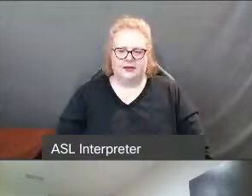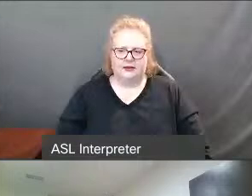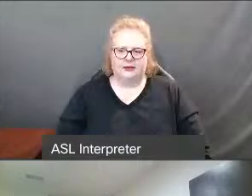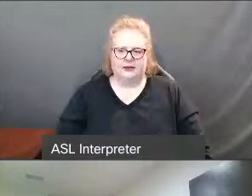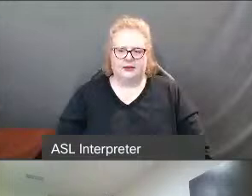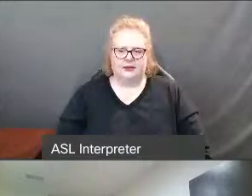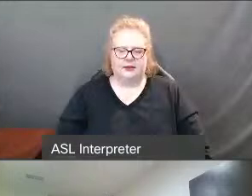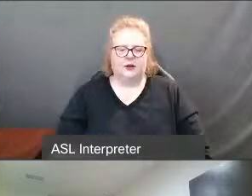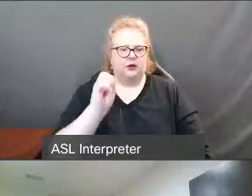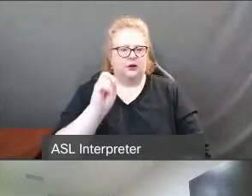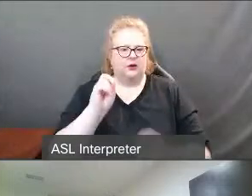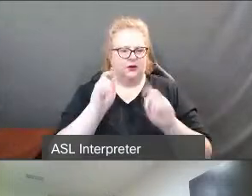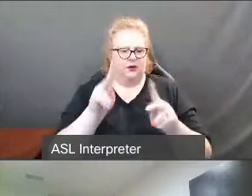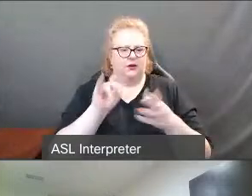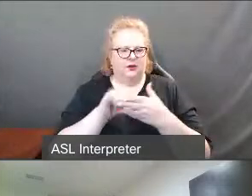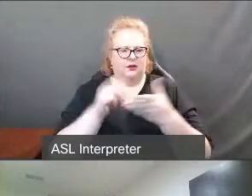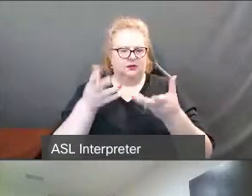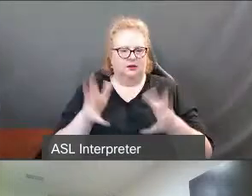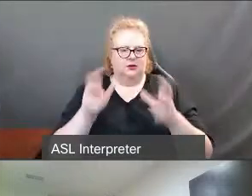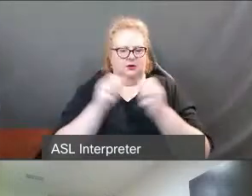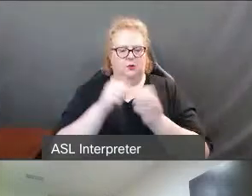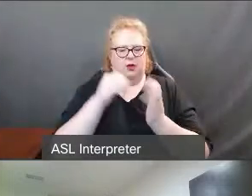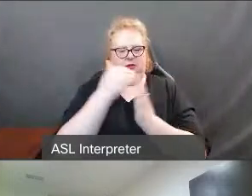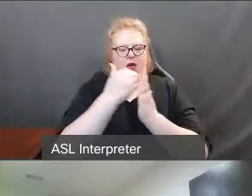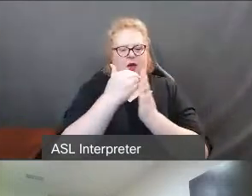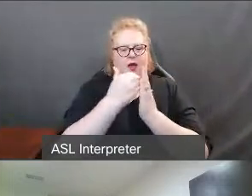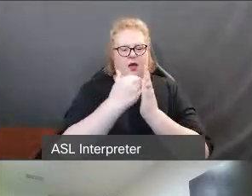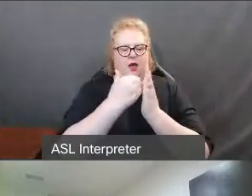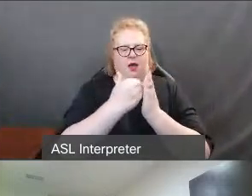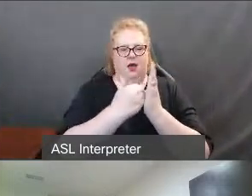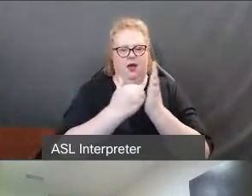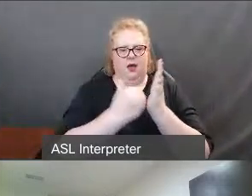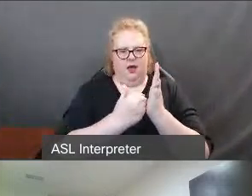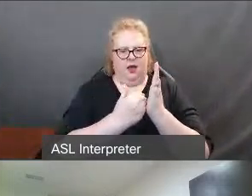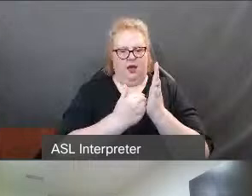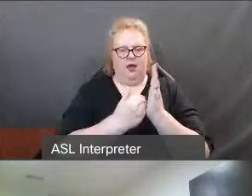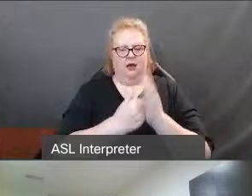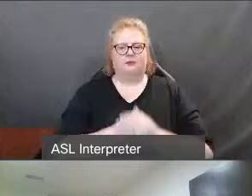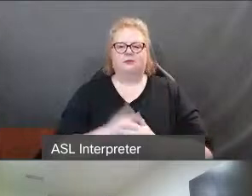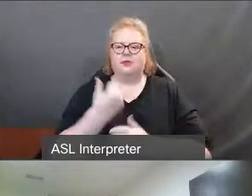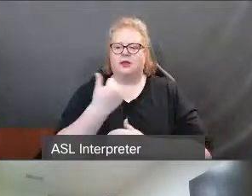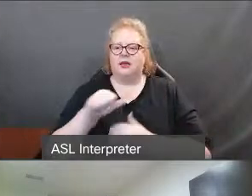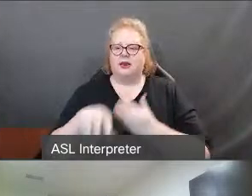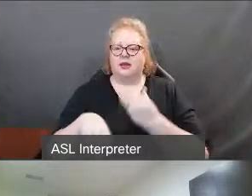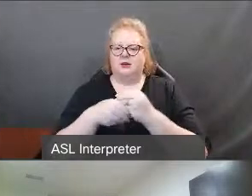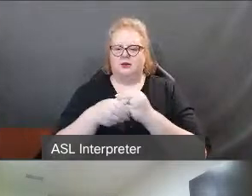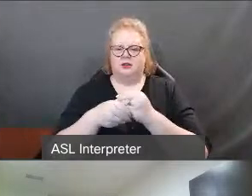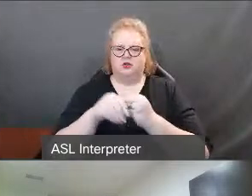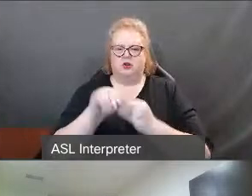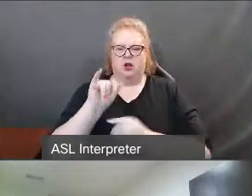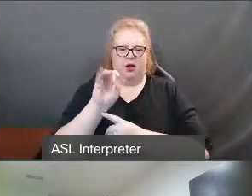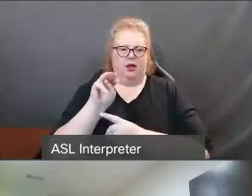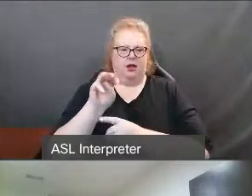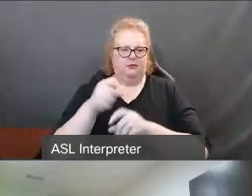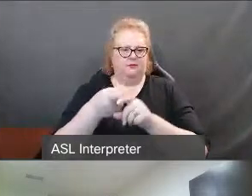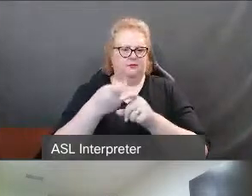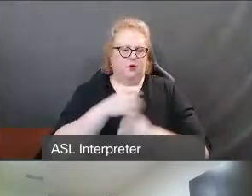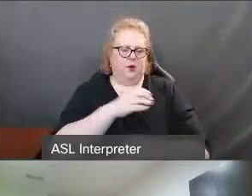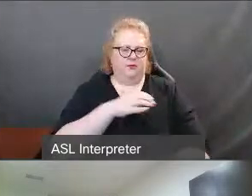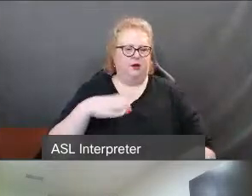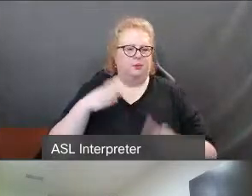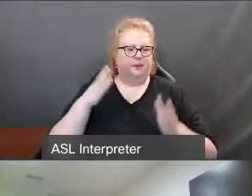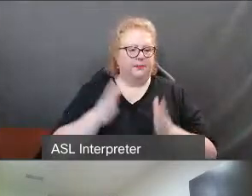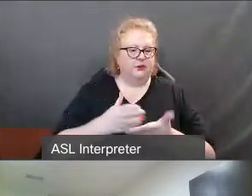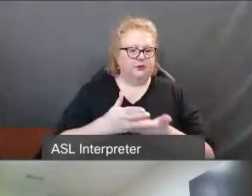Okay, I think that completes all the items on our regular agenda. Any additional items from commissioners? Yeah, Mr. Chair, after